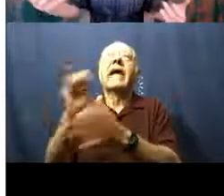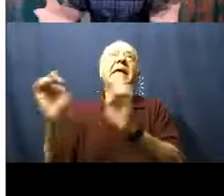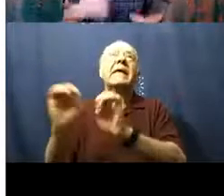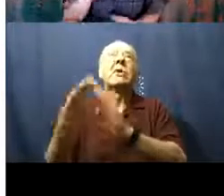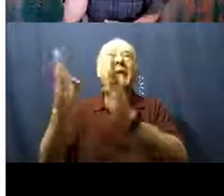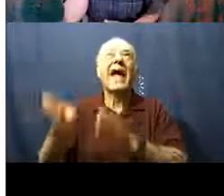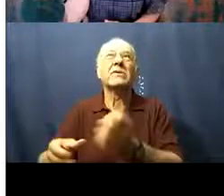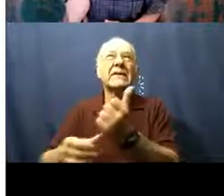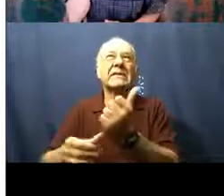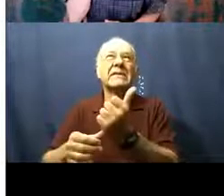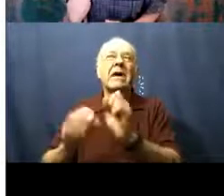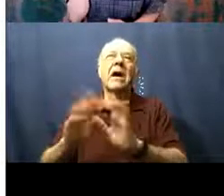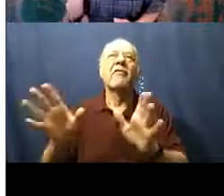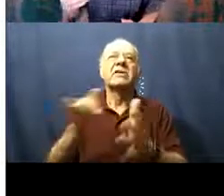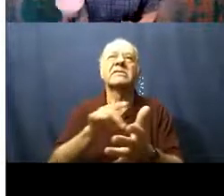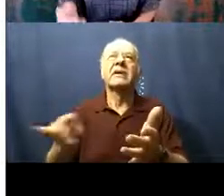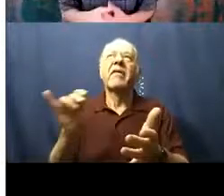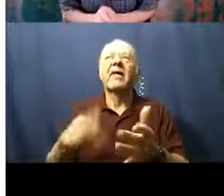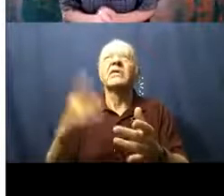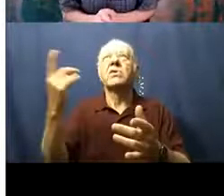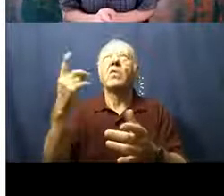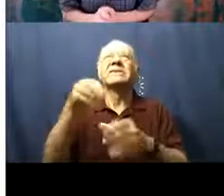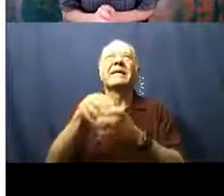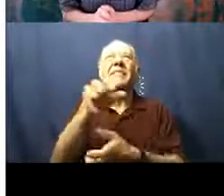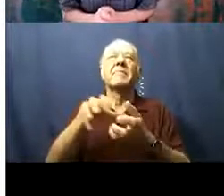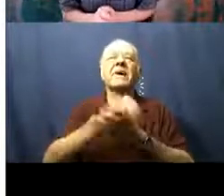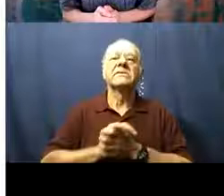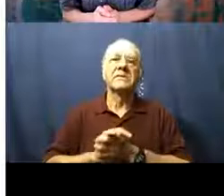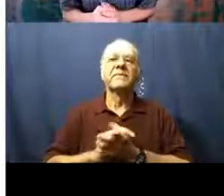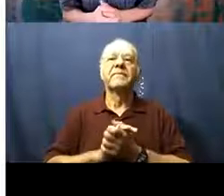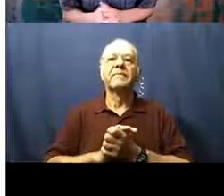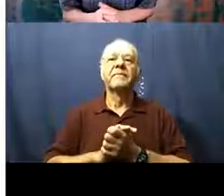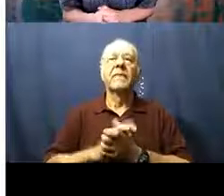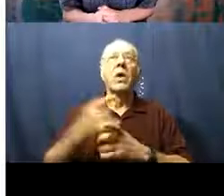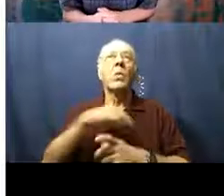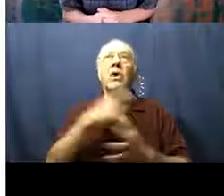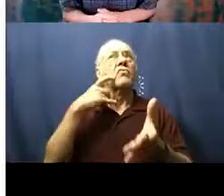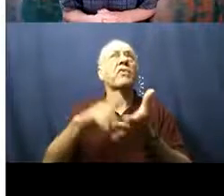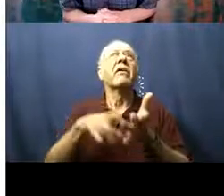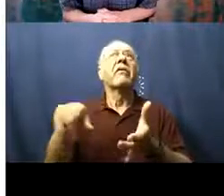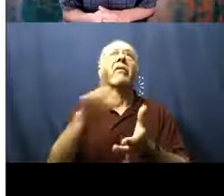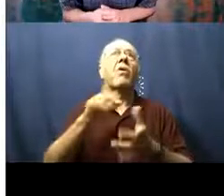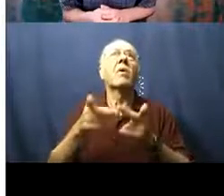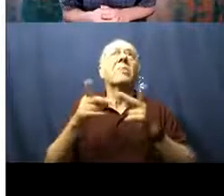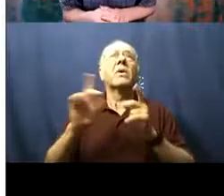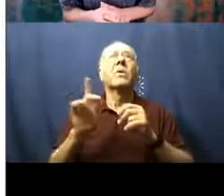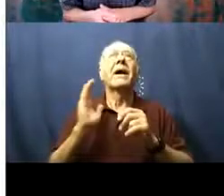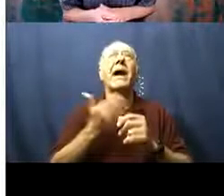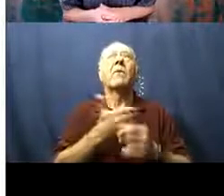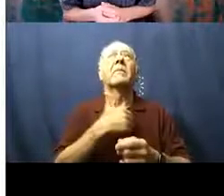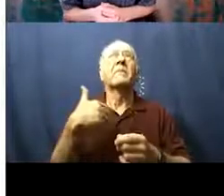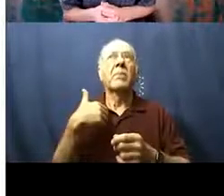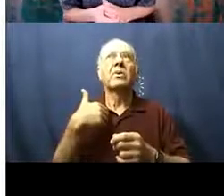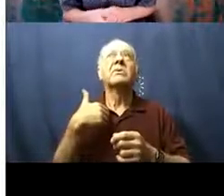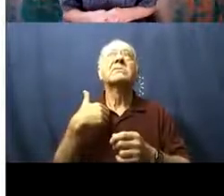housing assistance obviously is always in the mix. And we recognize that there are places where our members fall